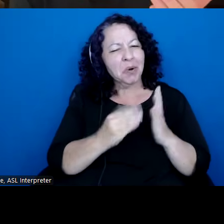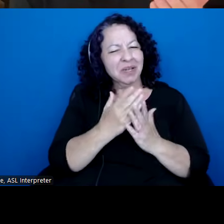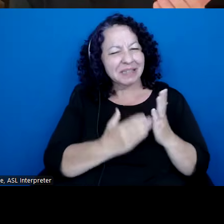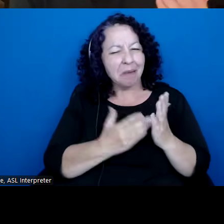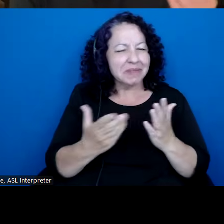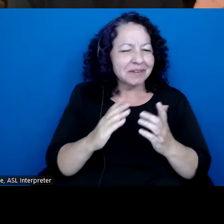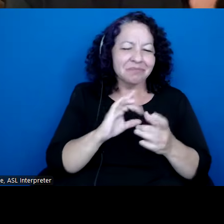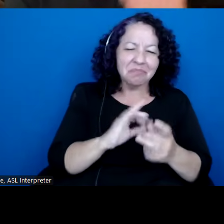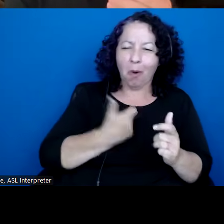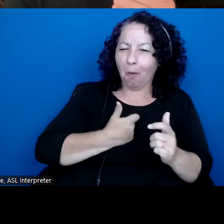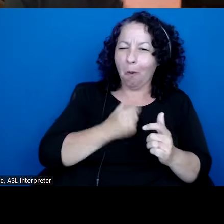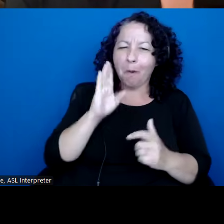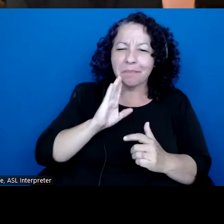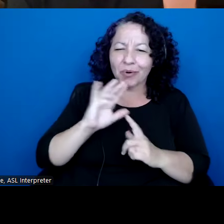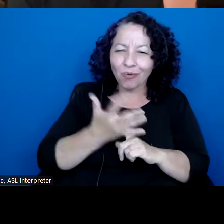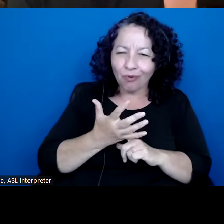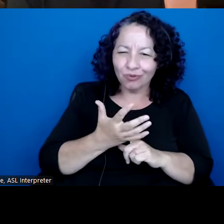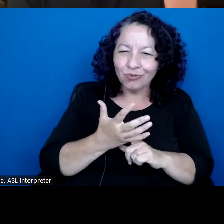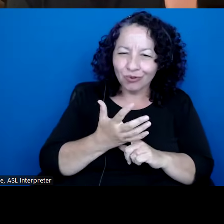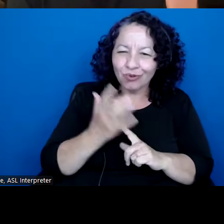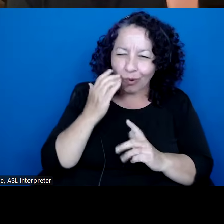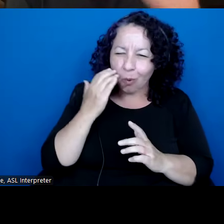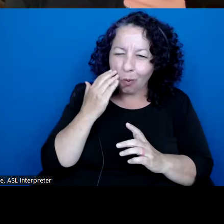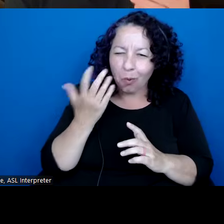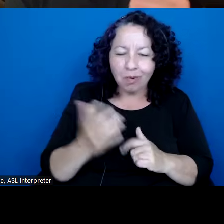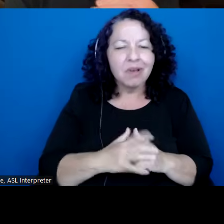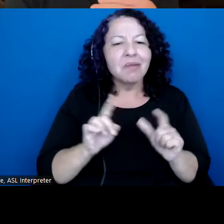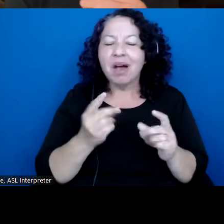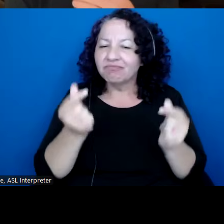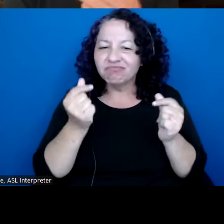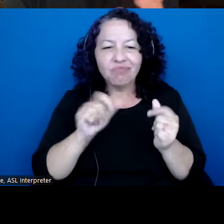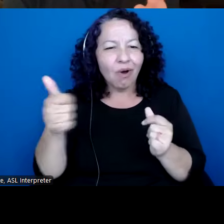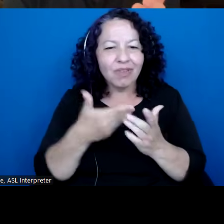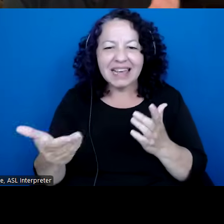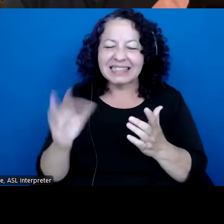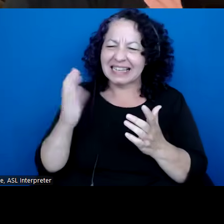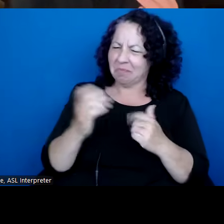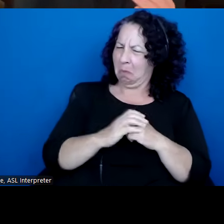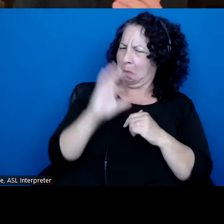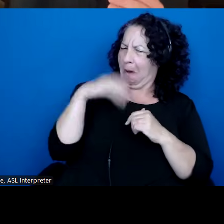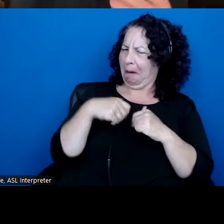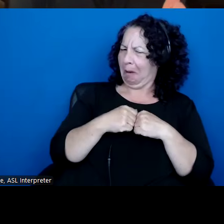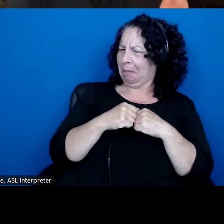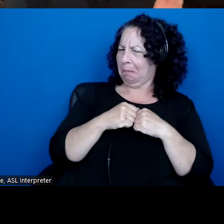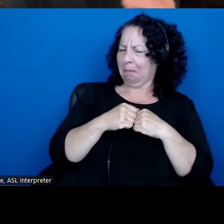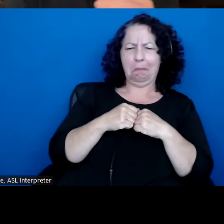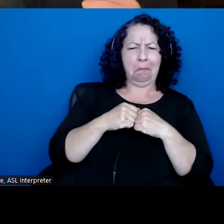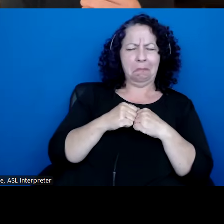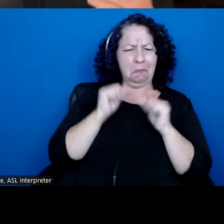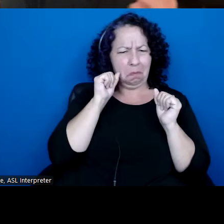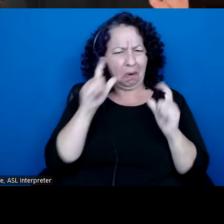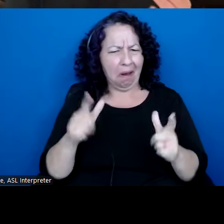beer cultures, but then immediately other things that might seem odd,